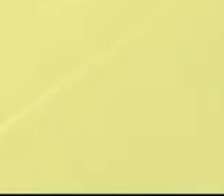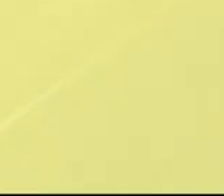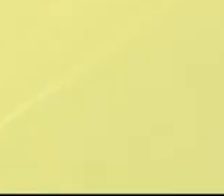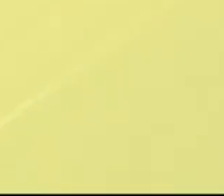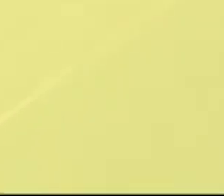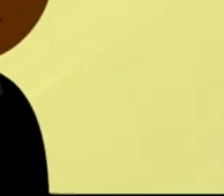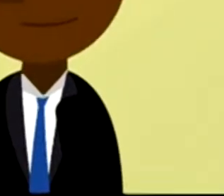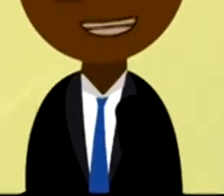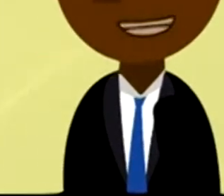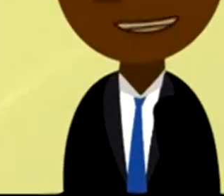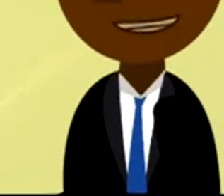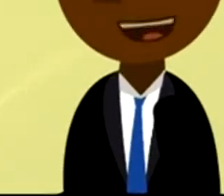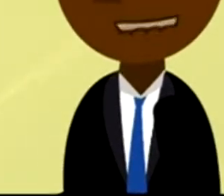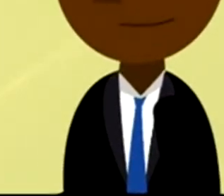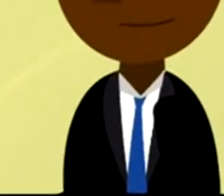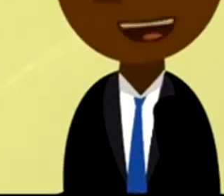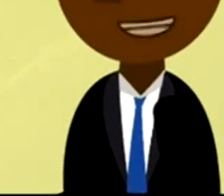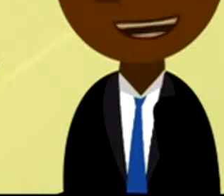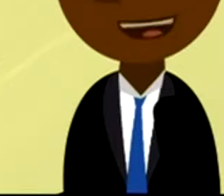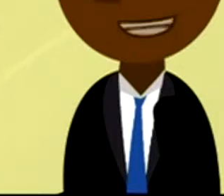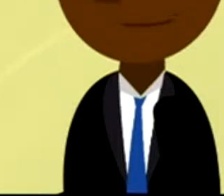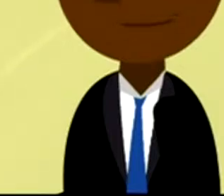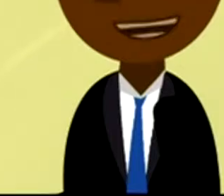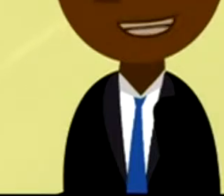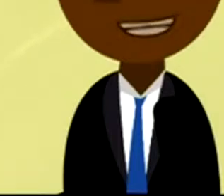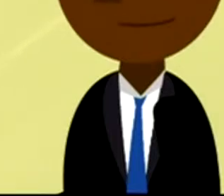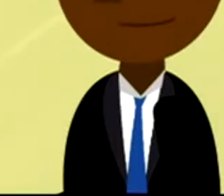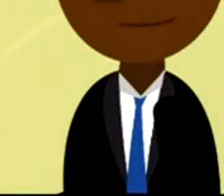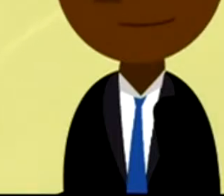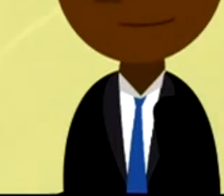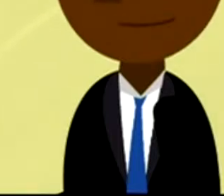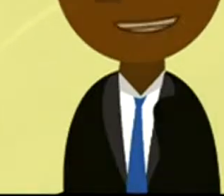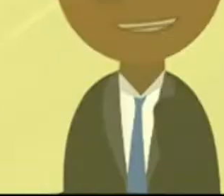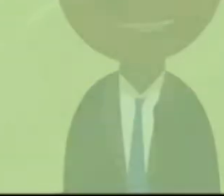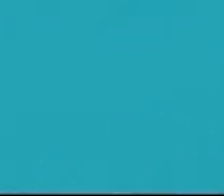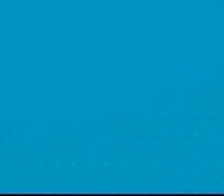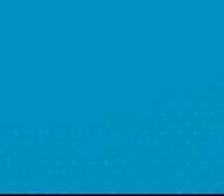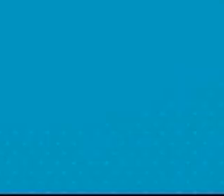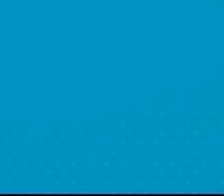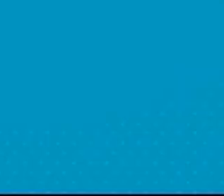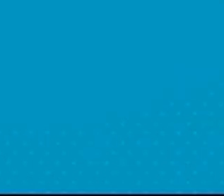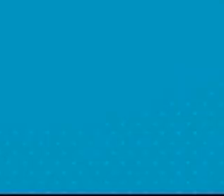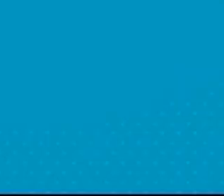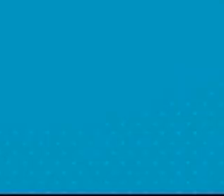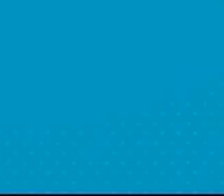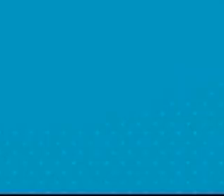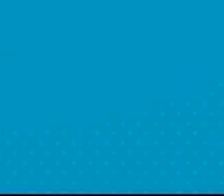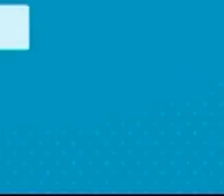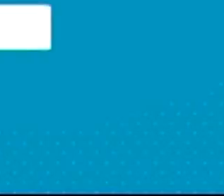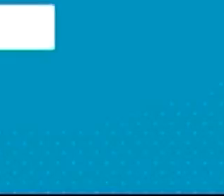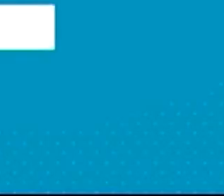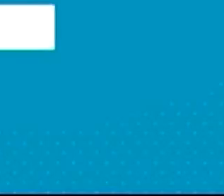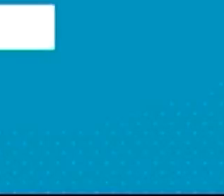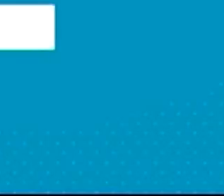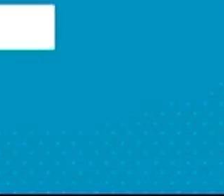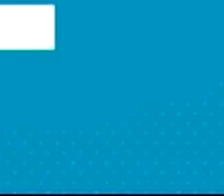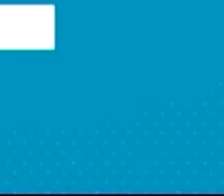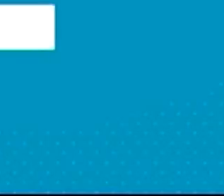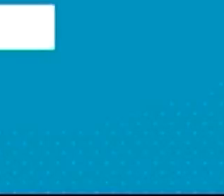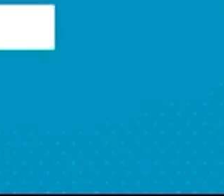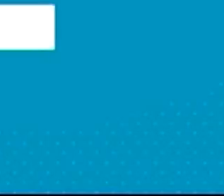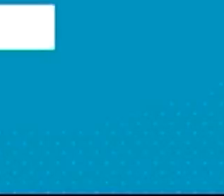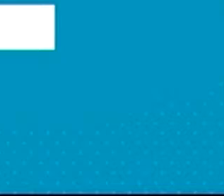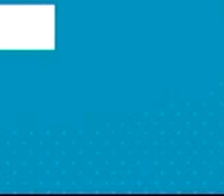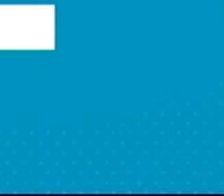COVID-19 is preventable. Protect yourself, family and the community. This message has been brought to you by the Government of Kenya and its